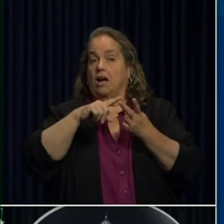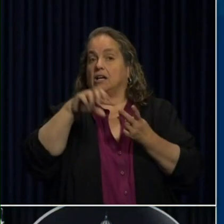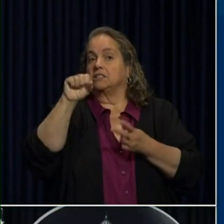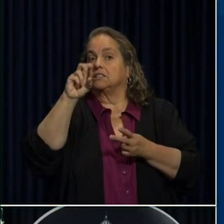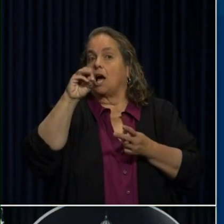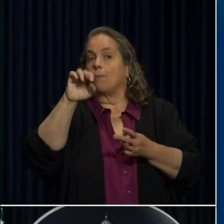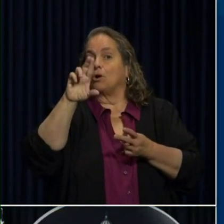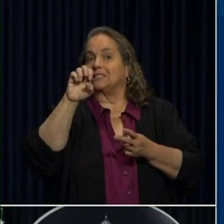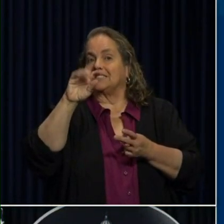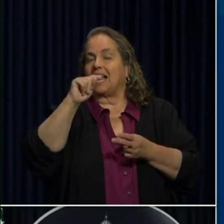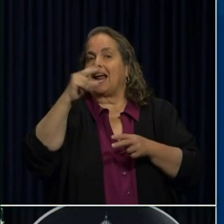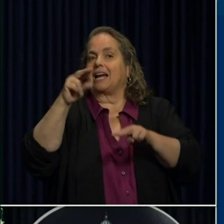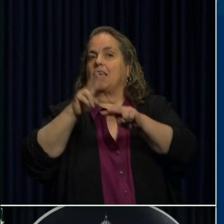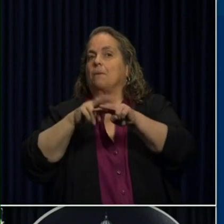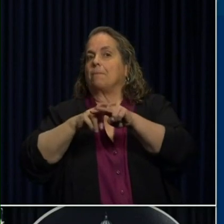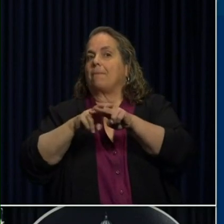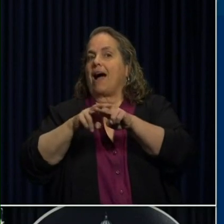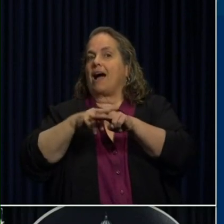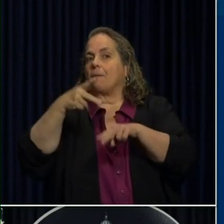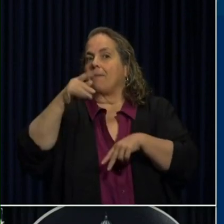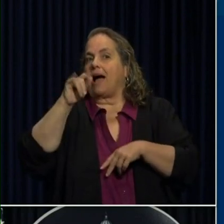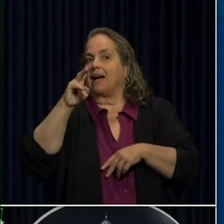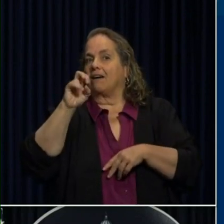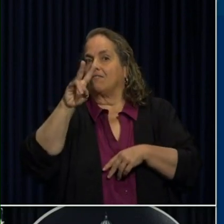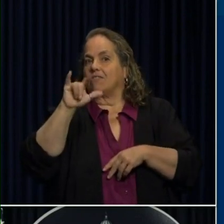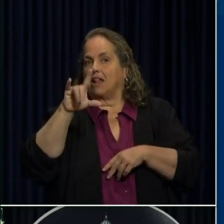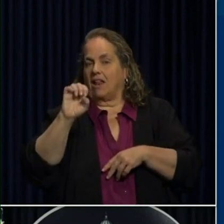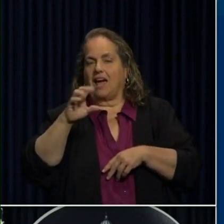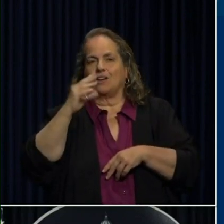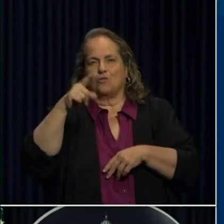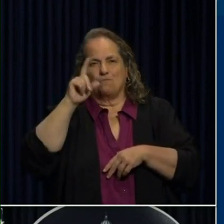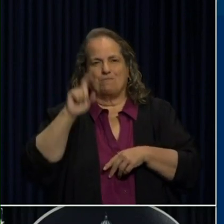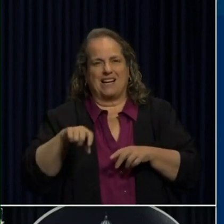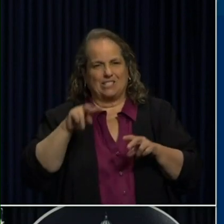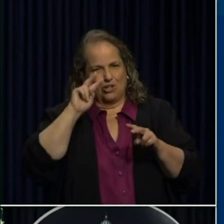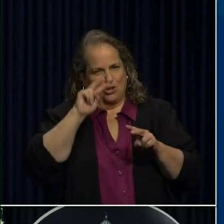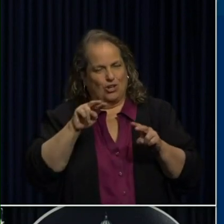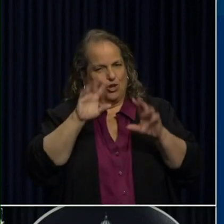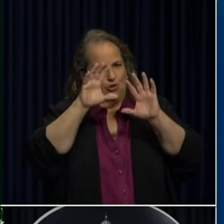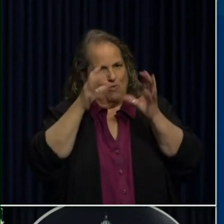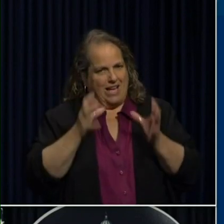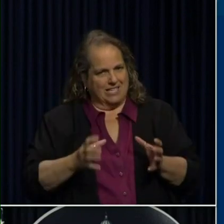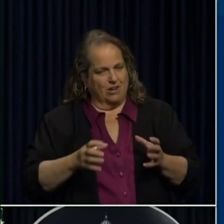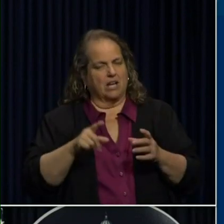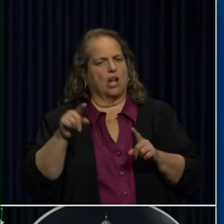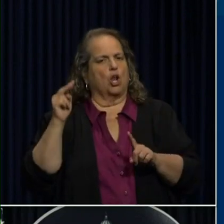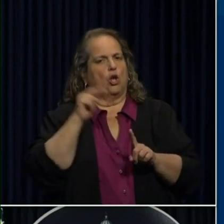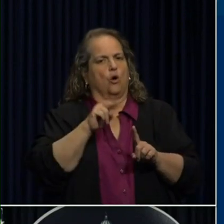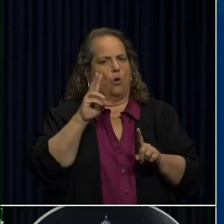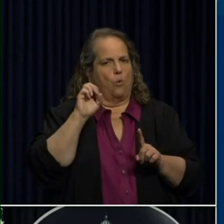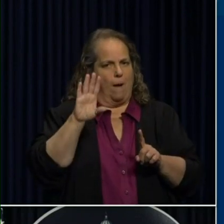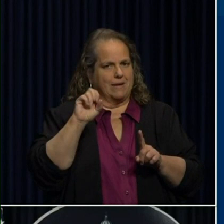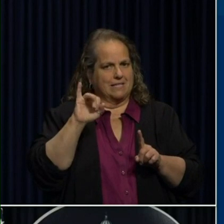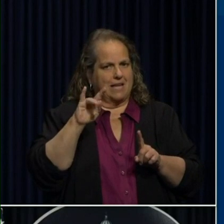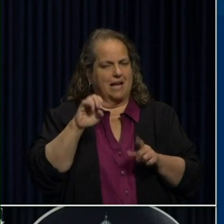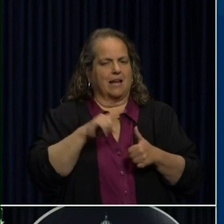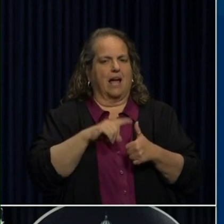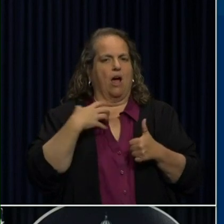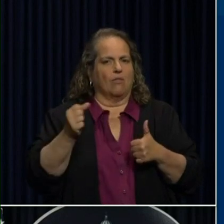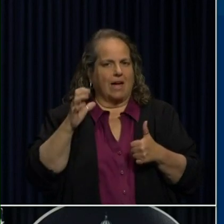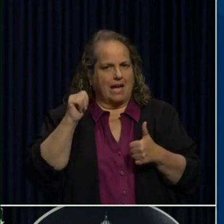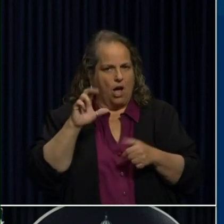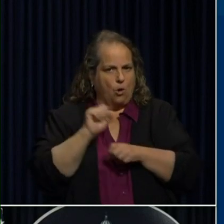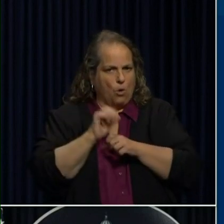and Pikeville. And you got to fall in the criteria. Again, that's on the website, but you healthcare worker, first